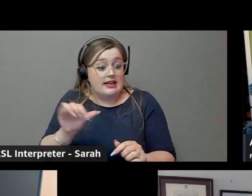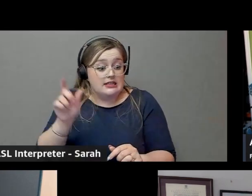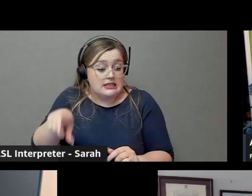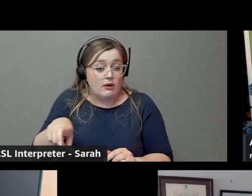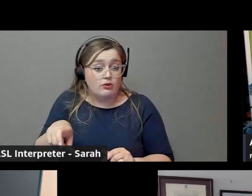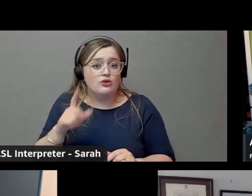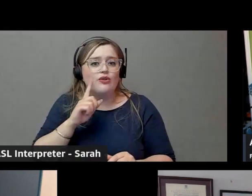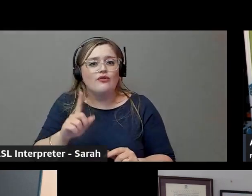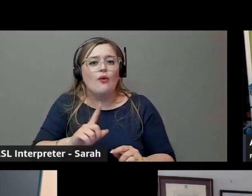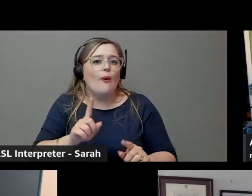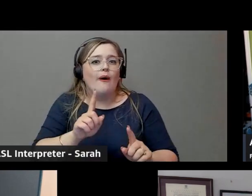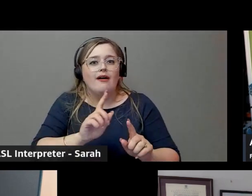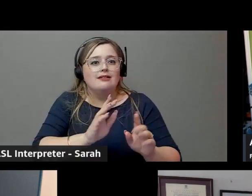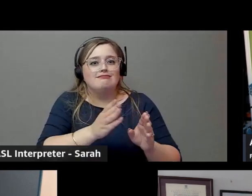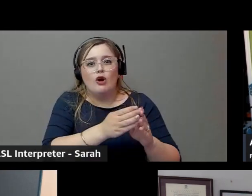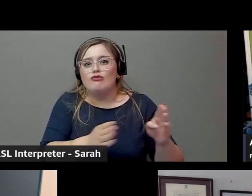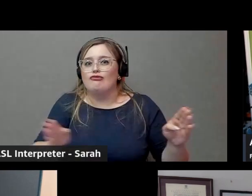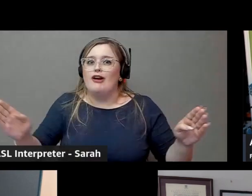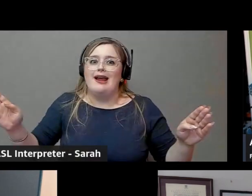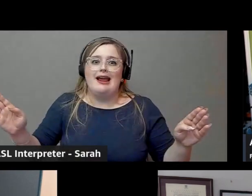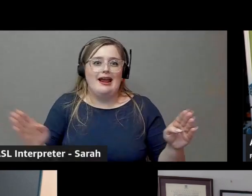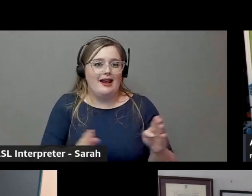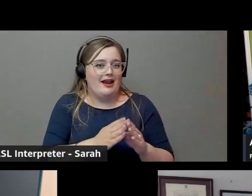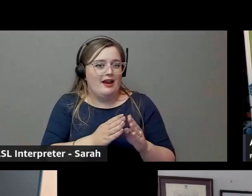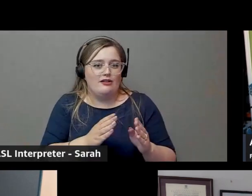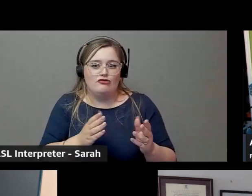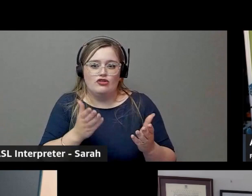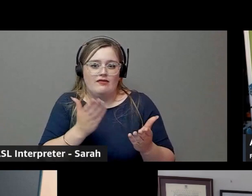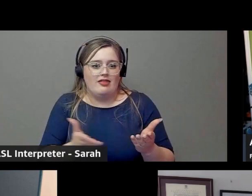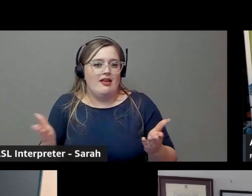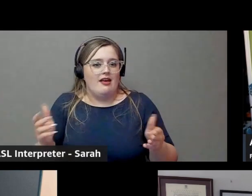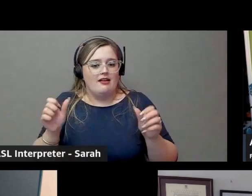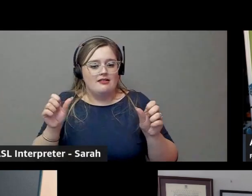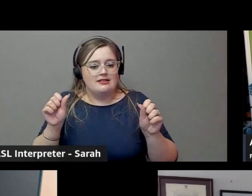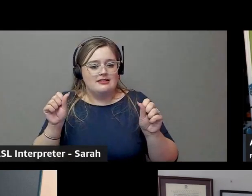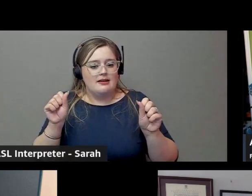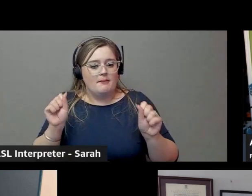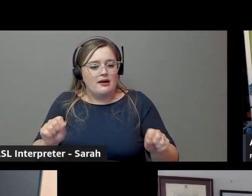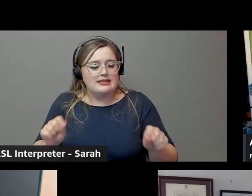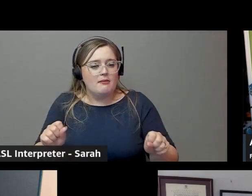a range of things that can be logically